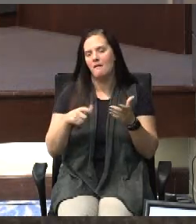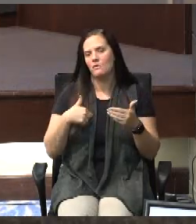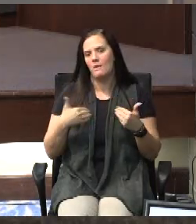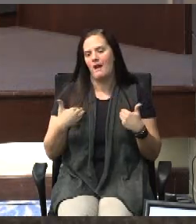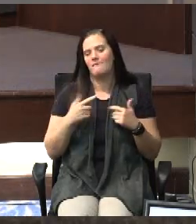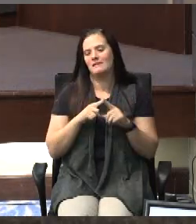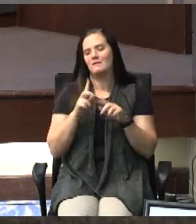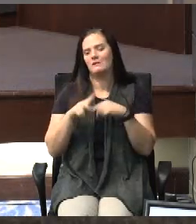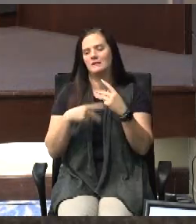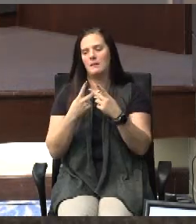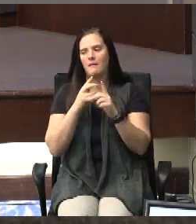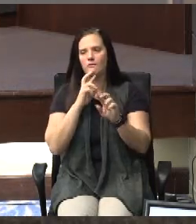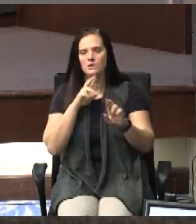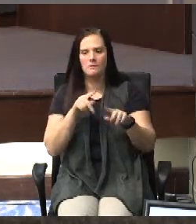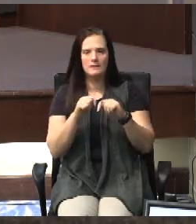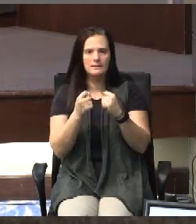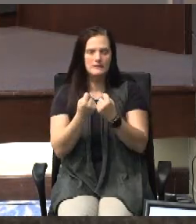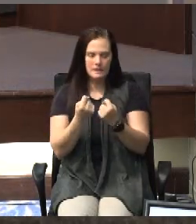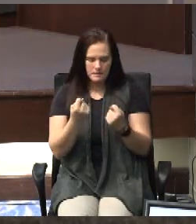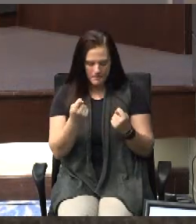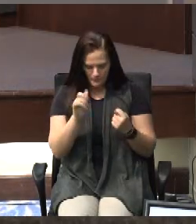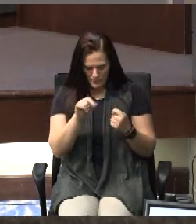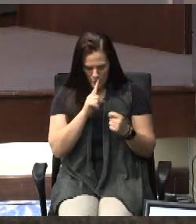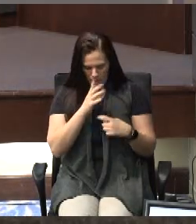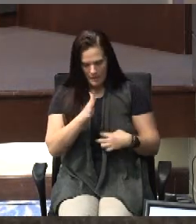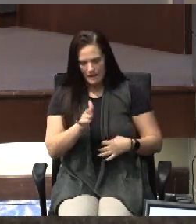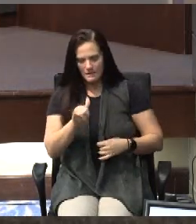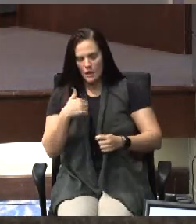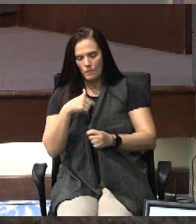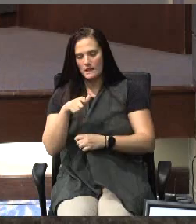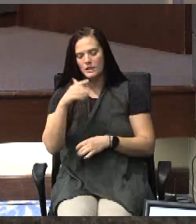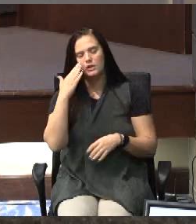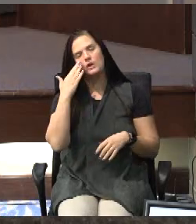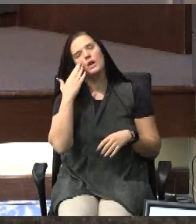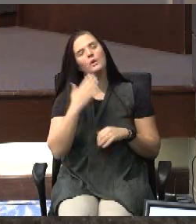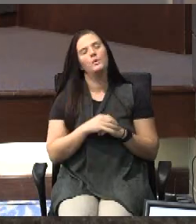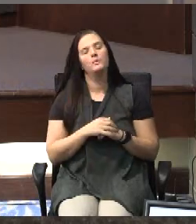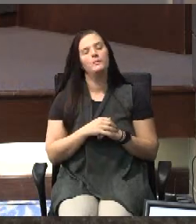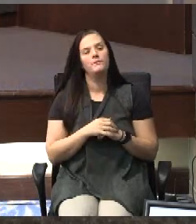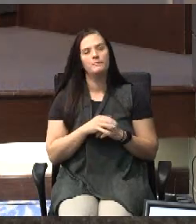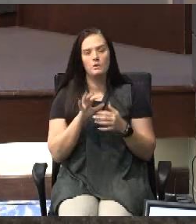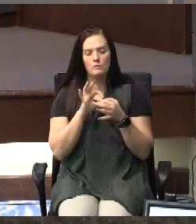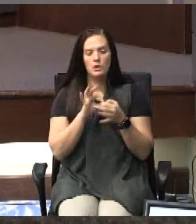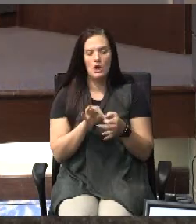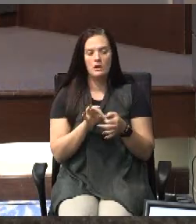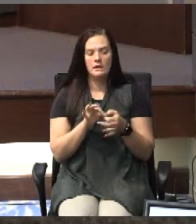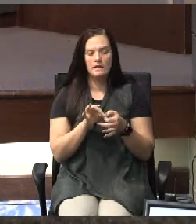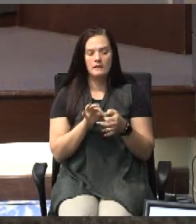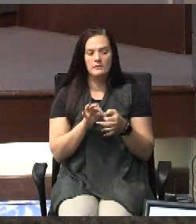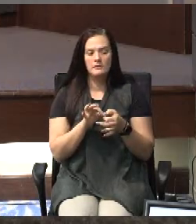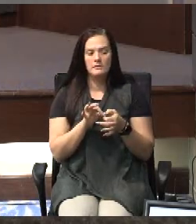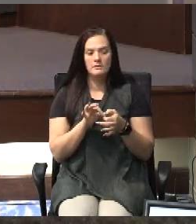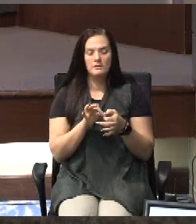a different type of response team. So those are the things that we need to know regarding moving